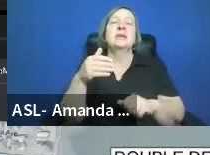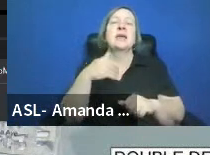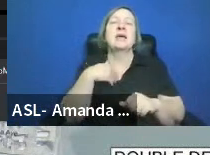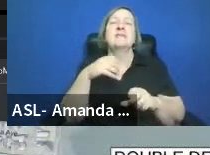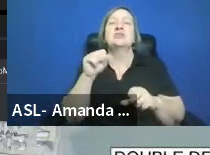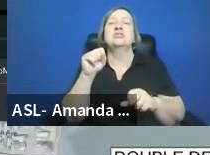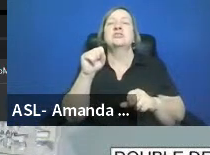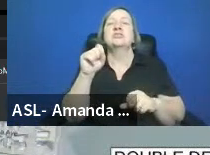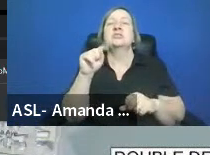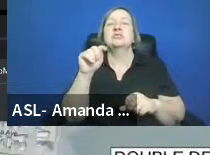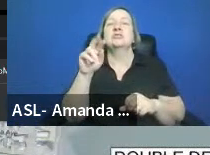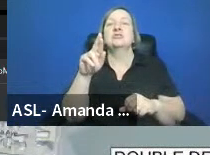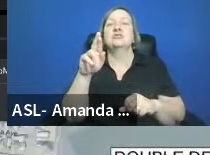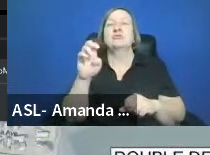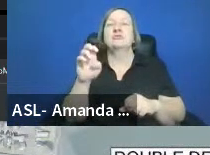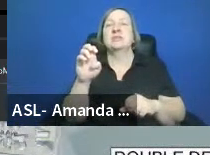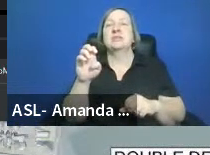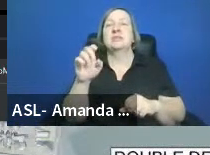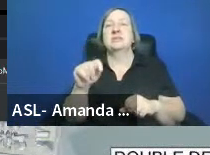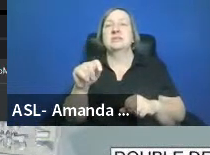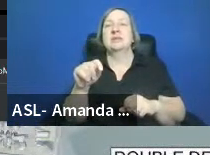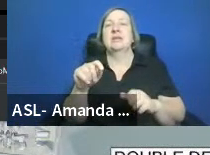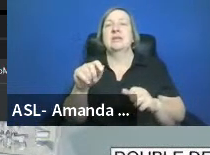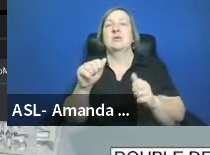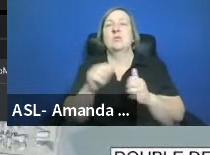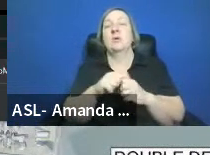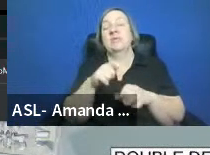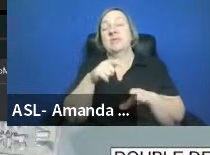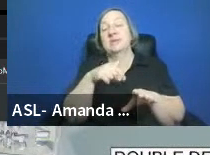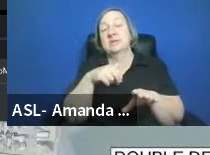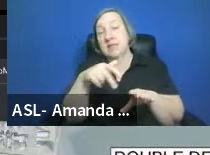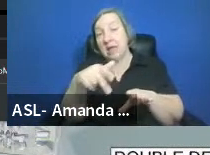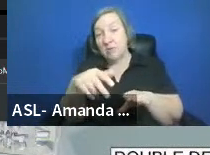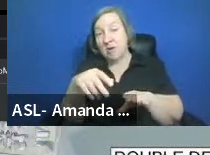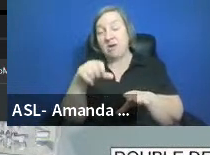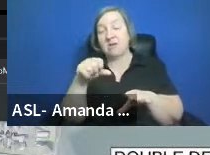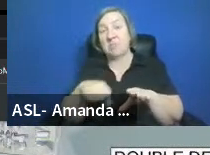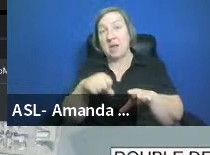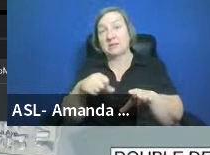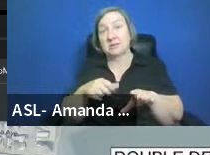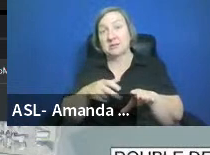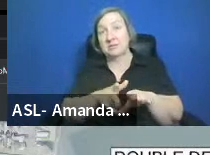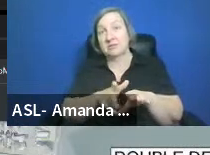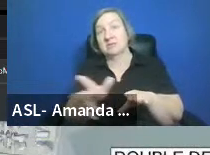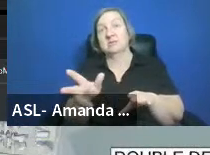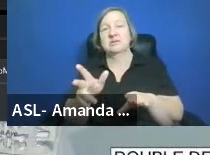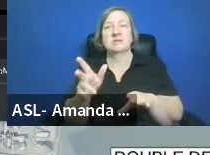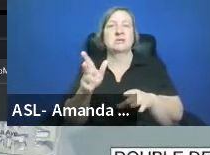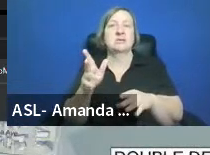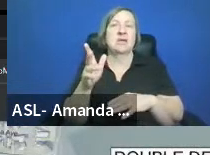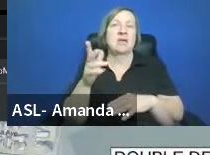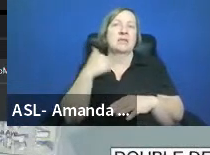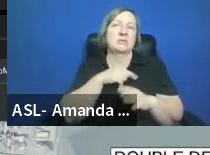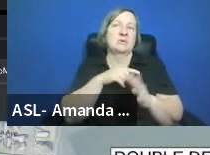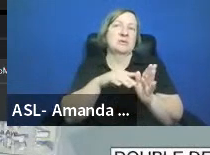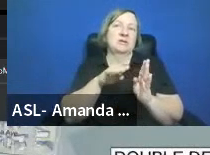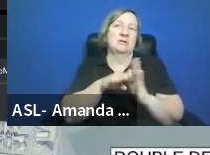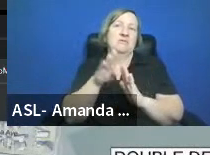networks that also have either both sidewalks and bicycle facilities adjacent as we develop those street networks.